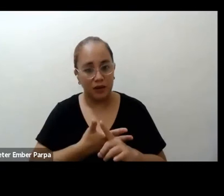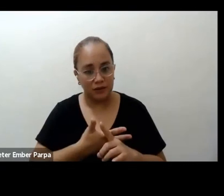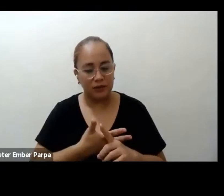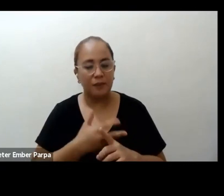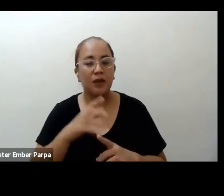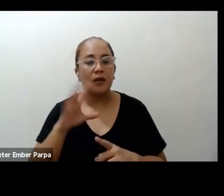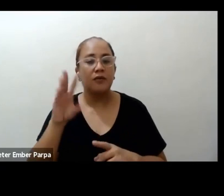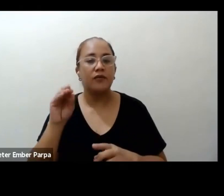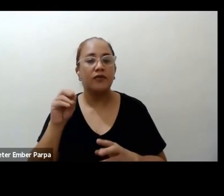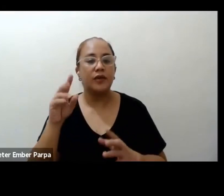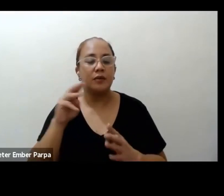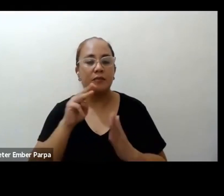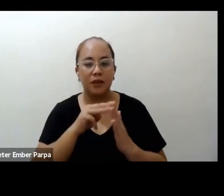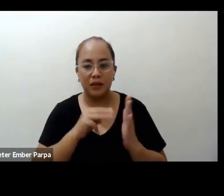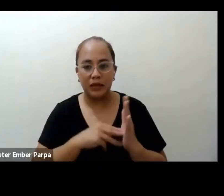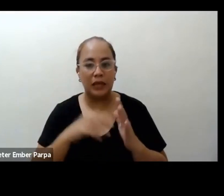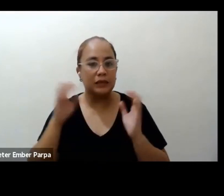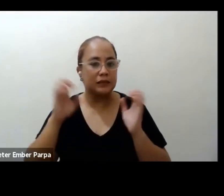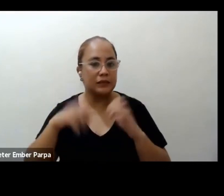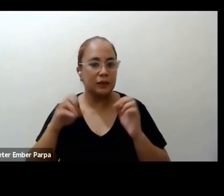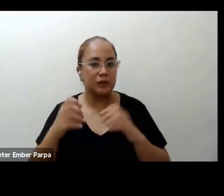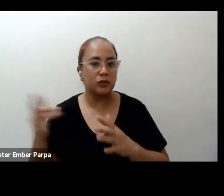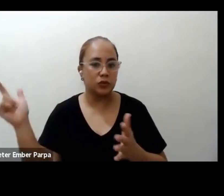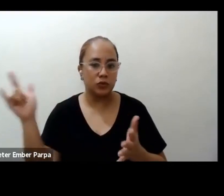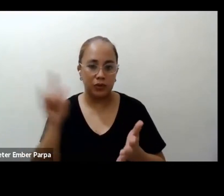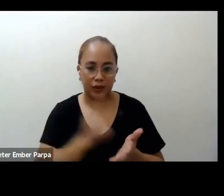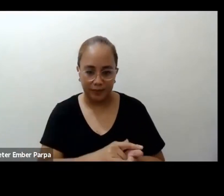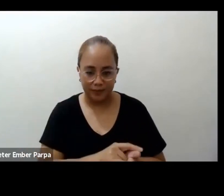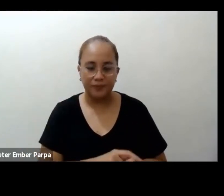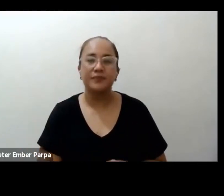50 million vaccines are expected to come if they come in.